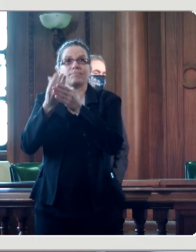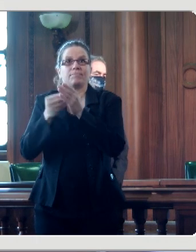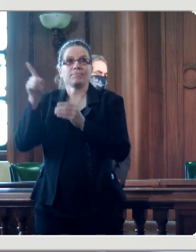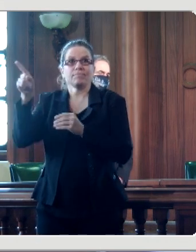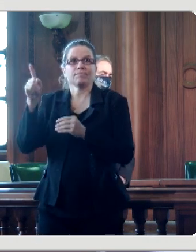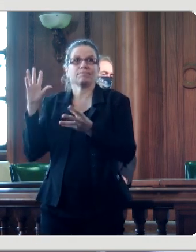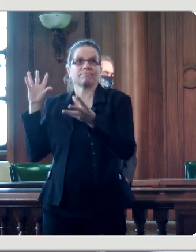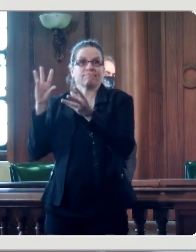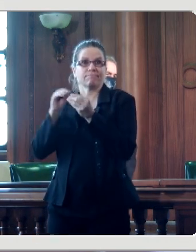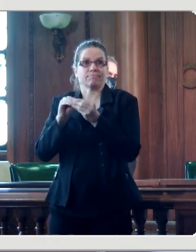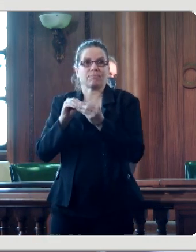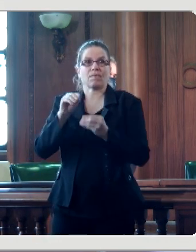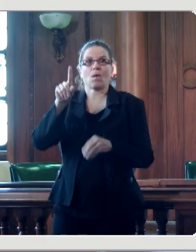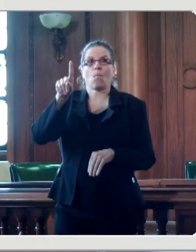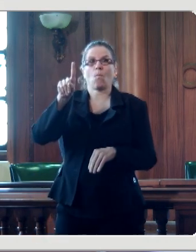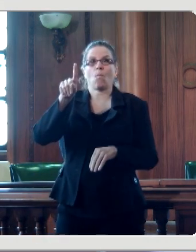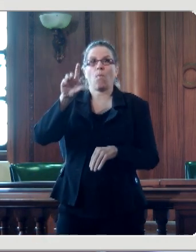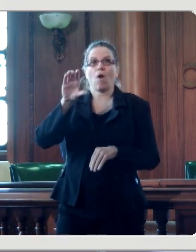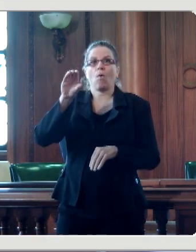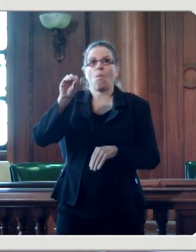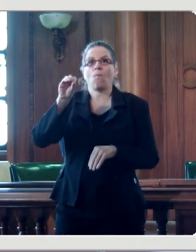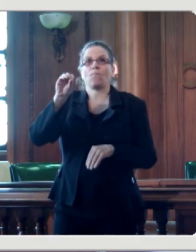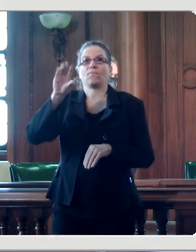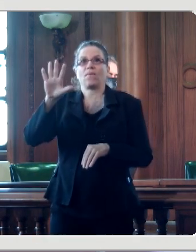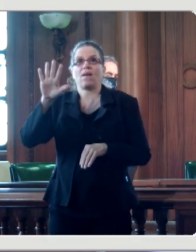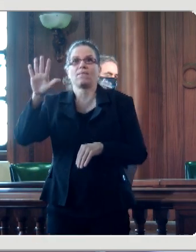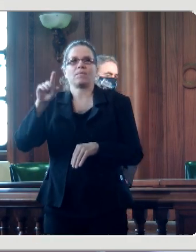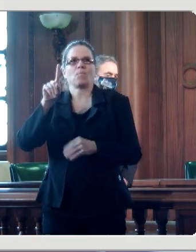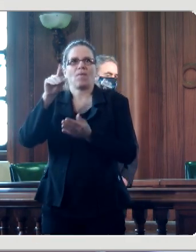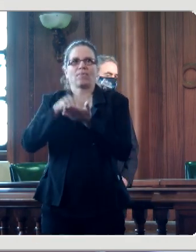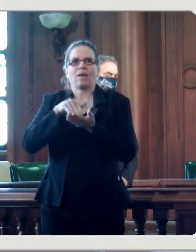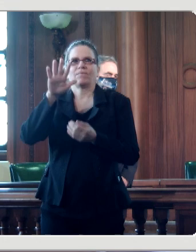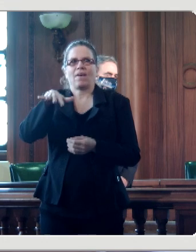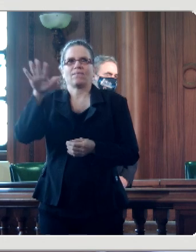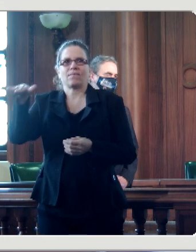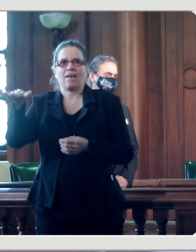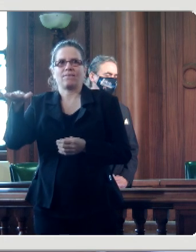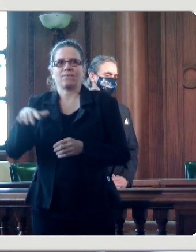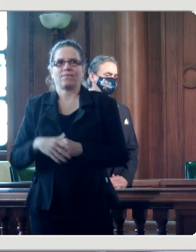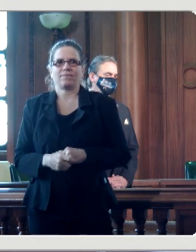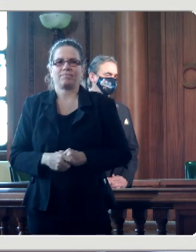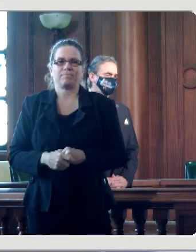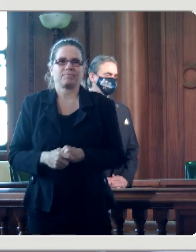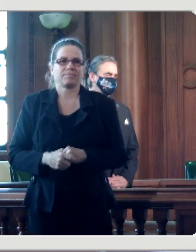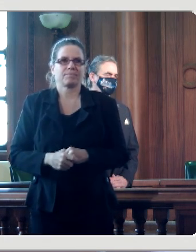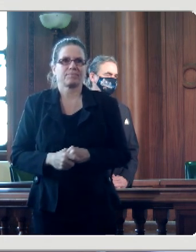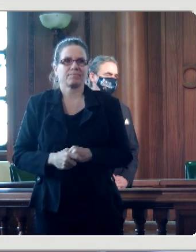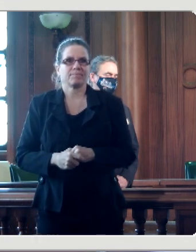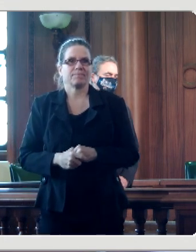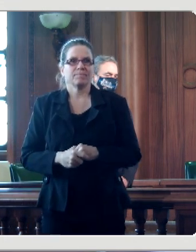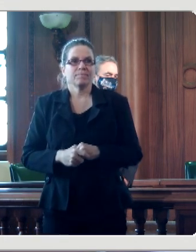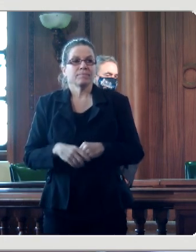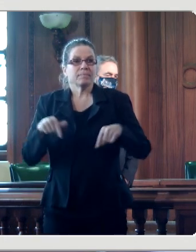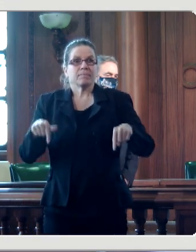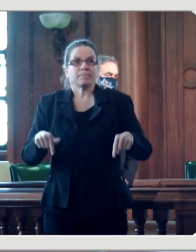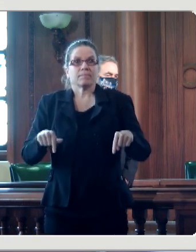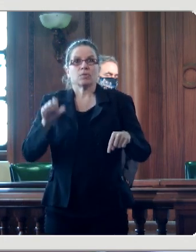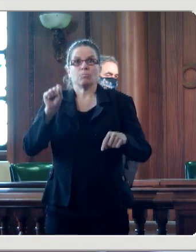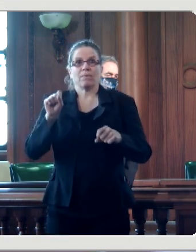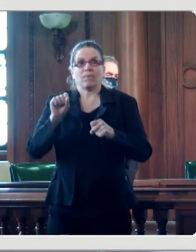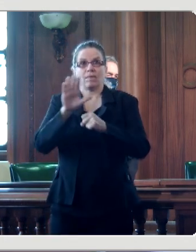1,055, which is 27 more deaths than we had last week. The city of Springfield is reporting